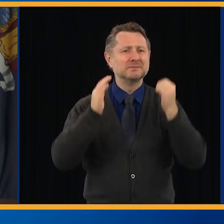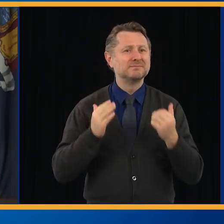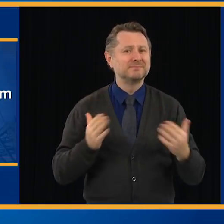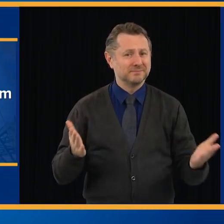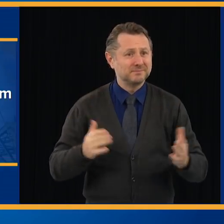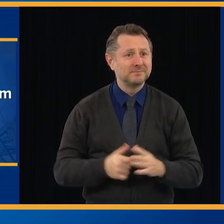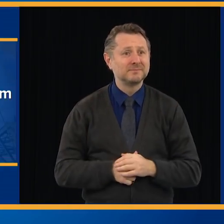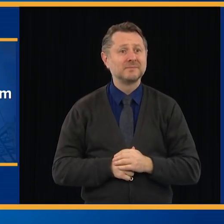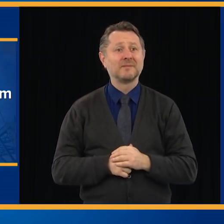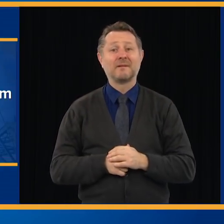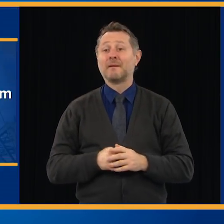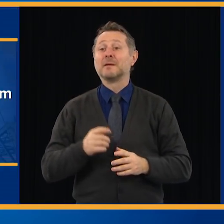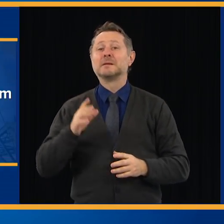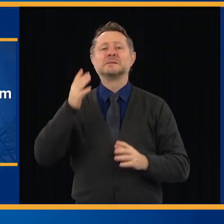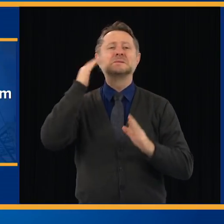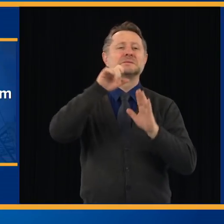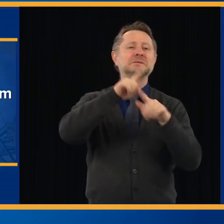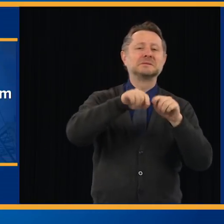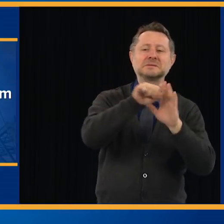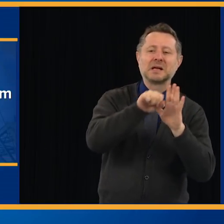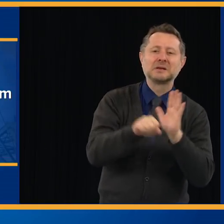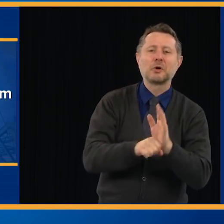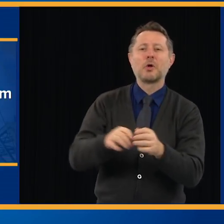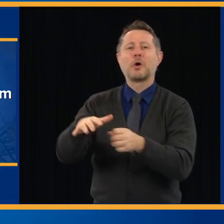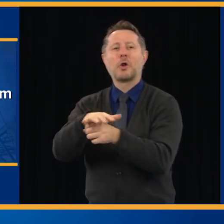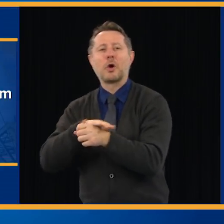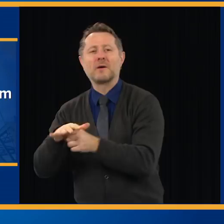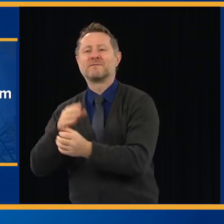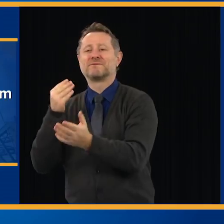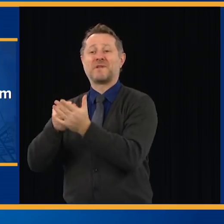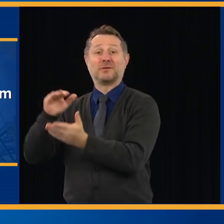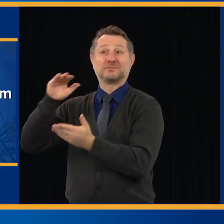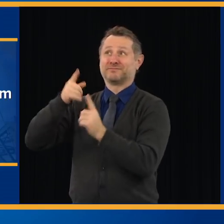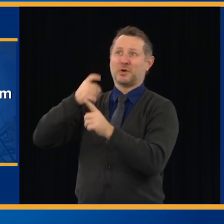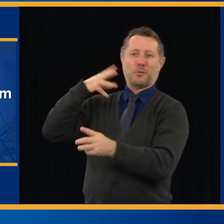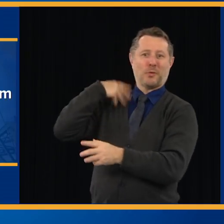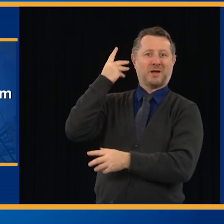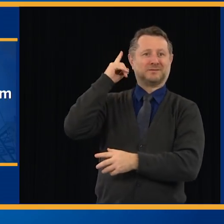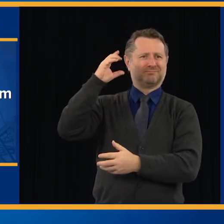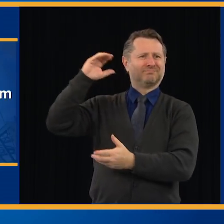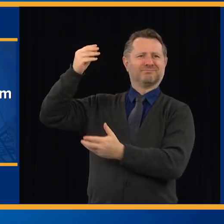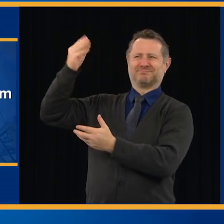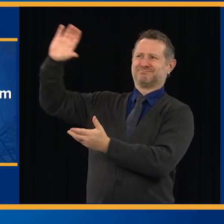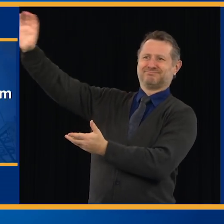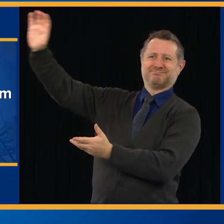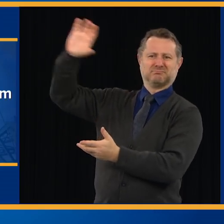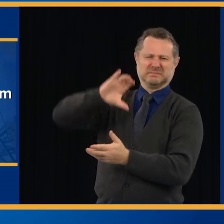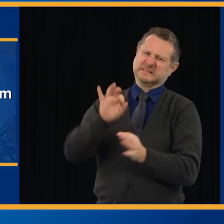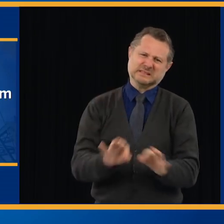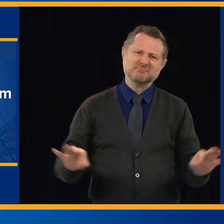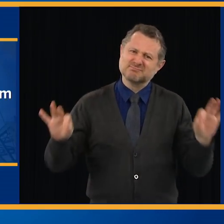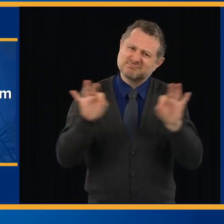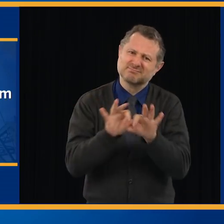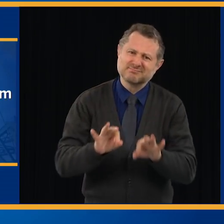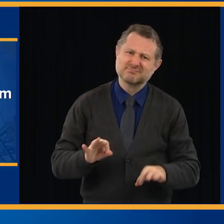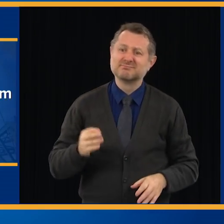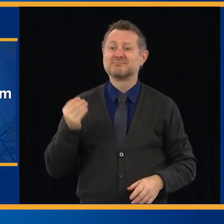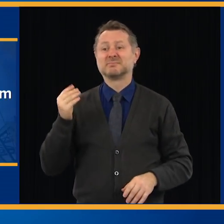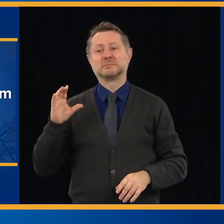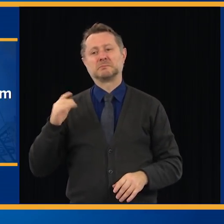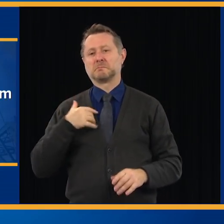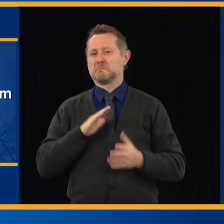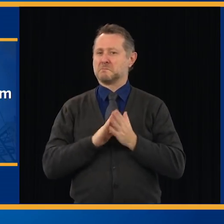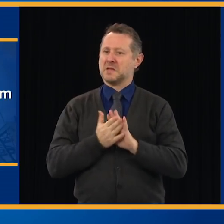Also, state and local funding from Washington is essential. This is now turning into a